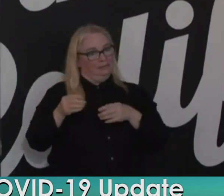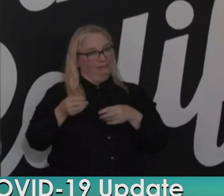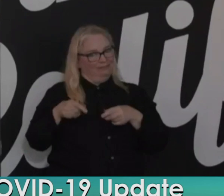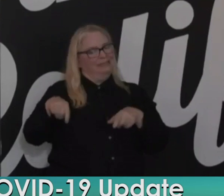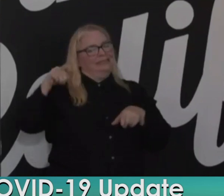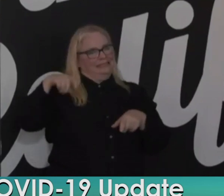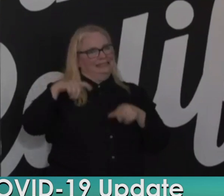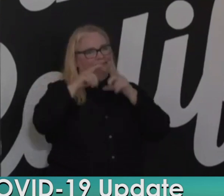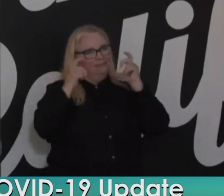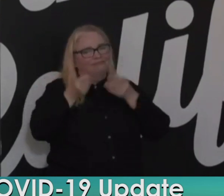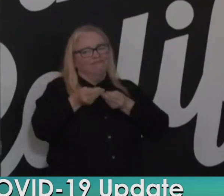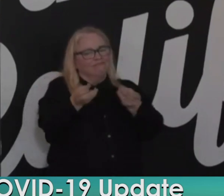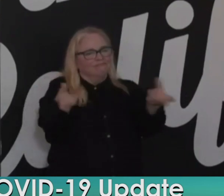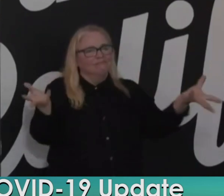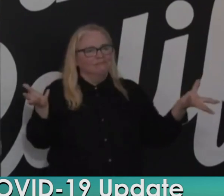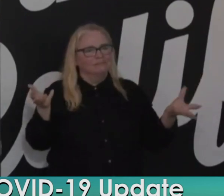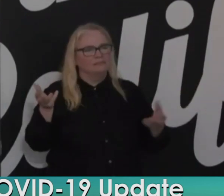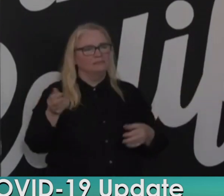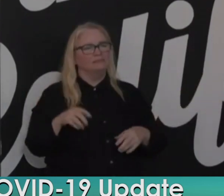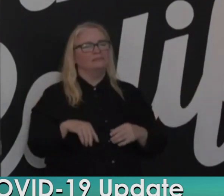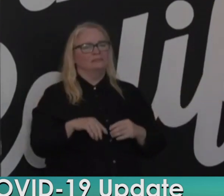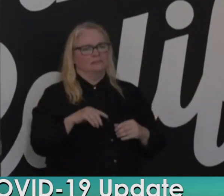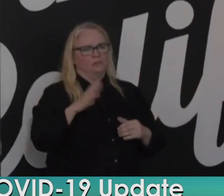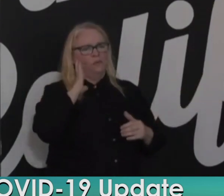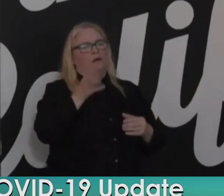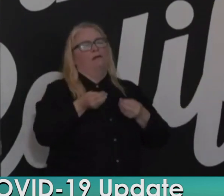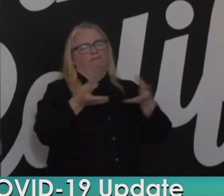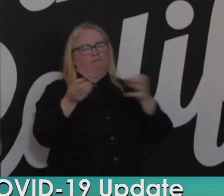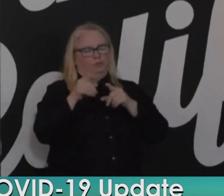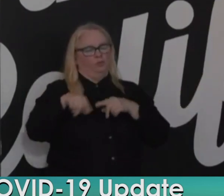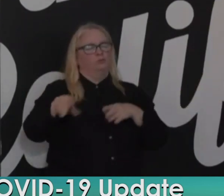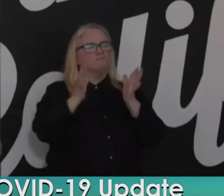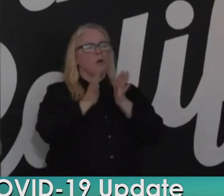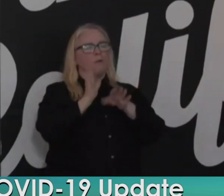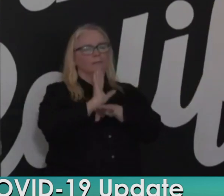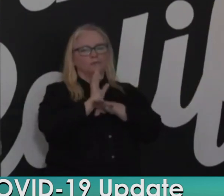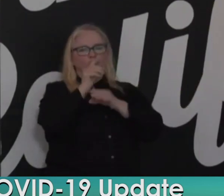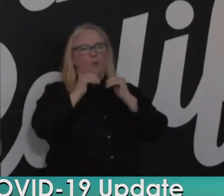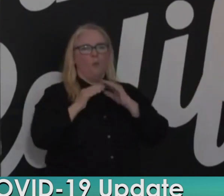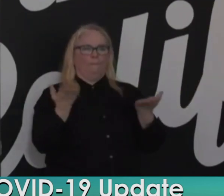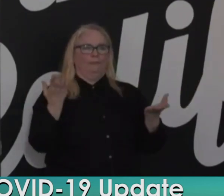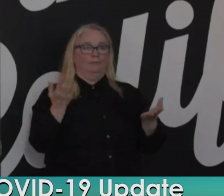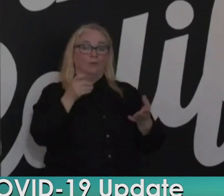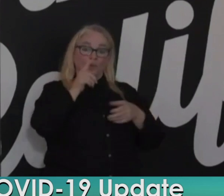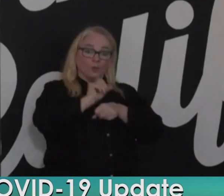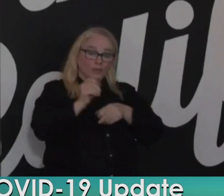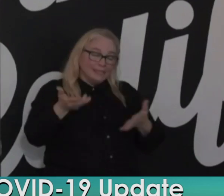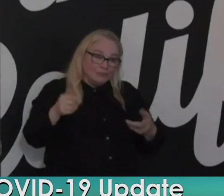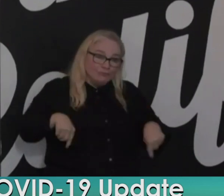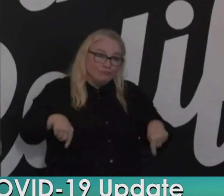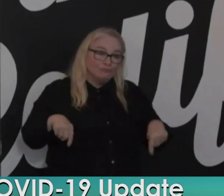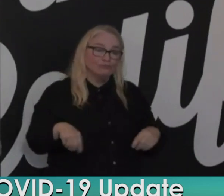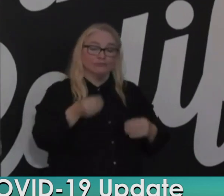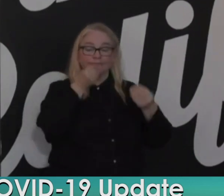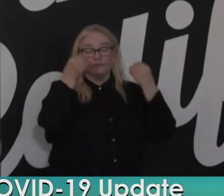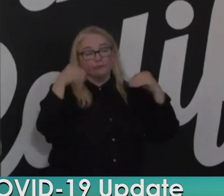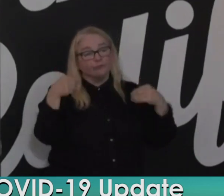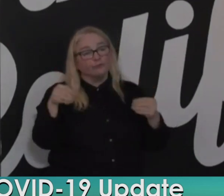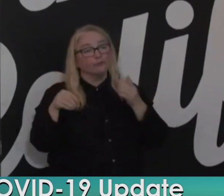for our grocery workers, get it out to the front lines in terms of our transit workers and our retail workers as